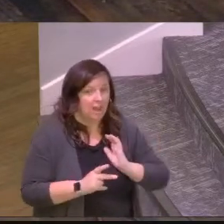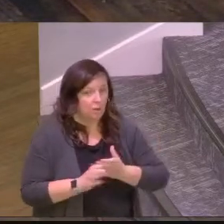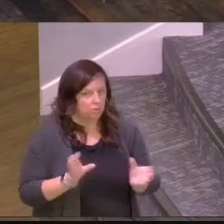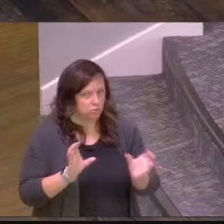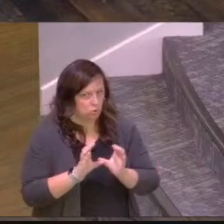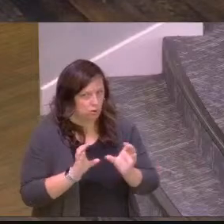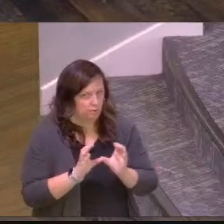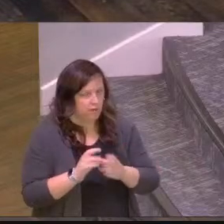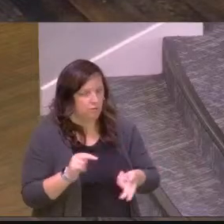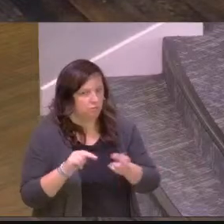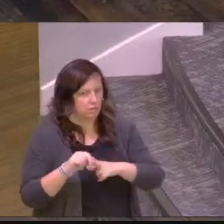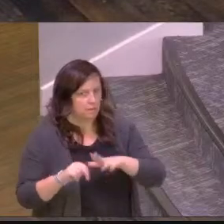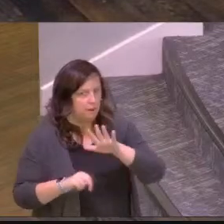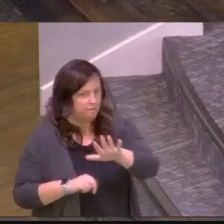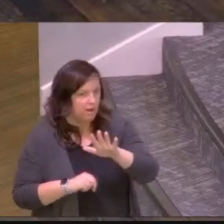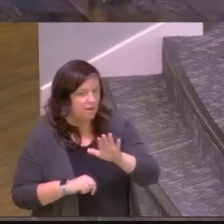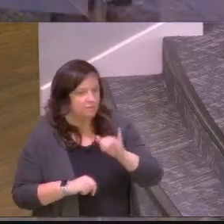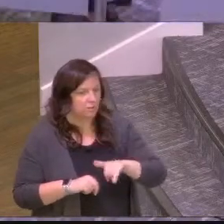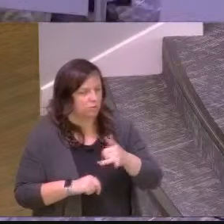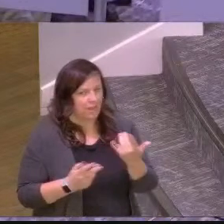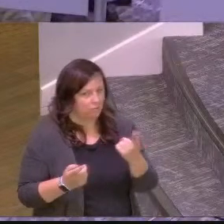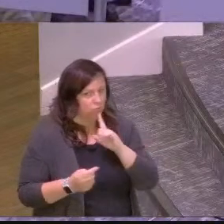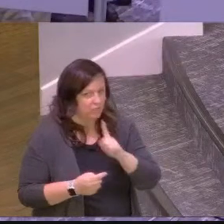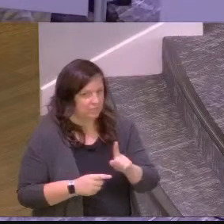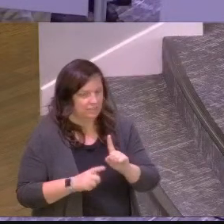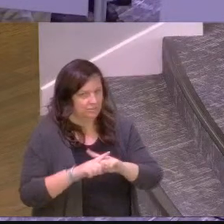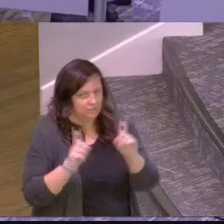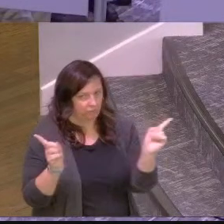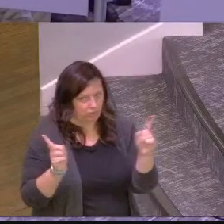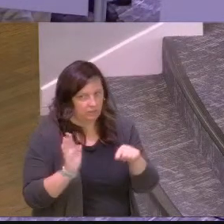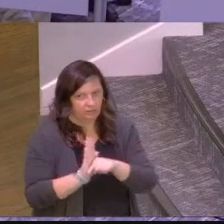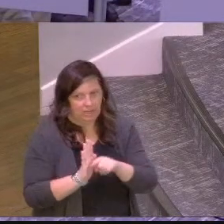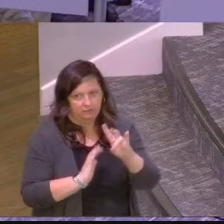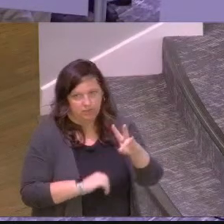net change of -7.